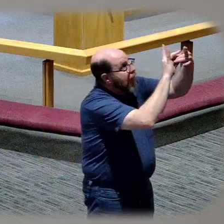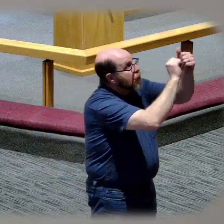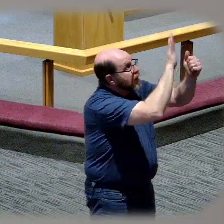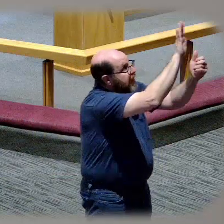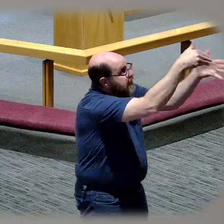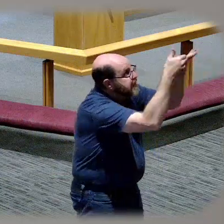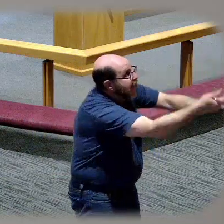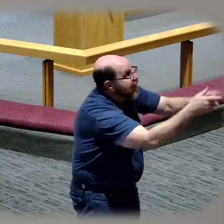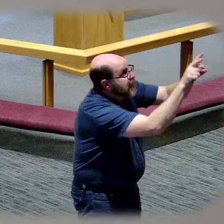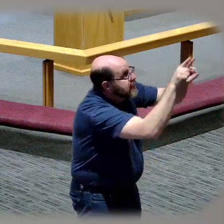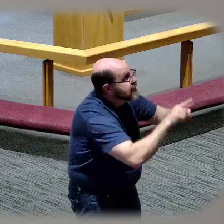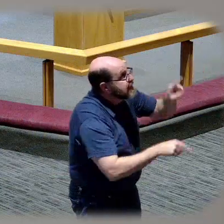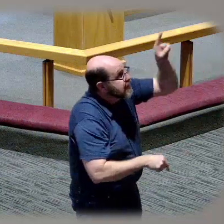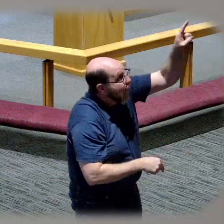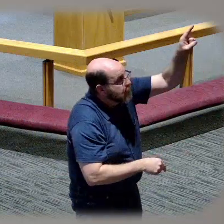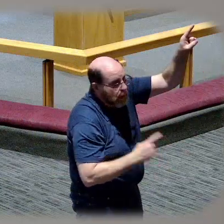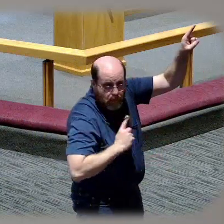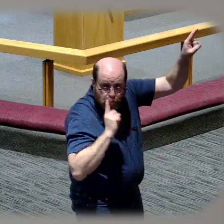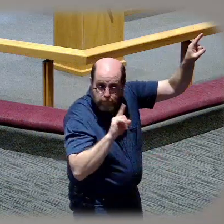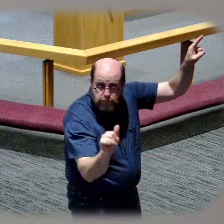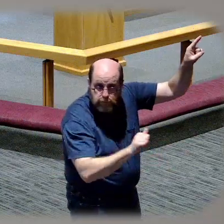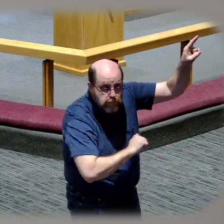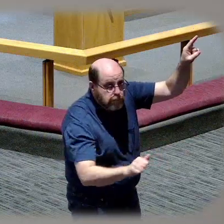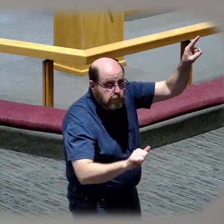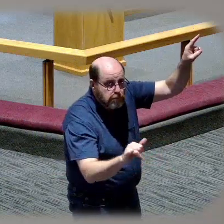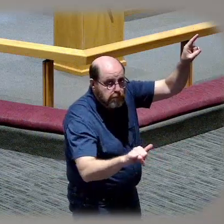like his, and we certainly are,